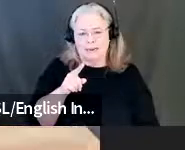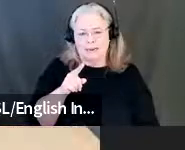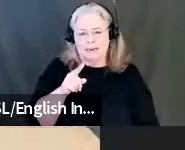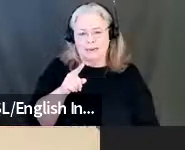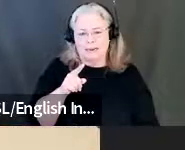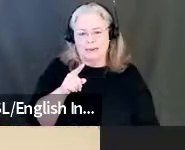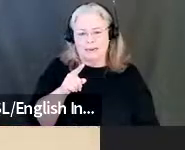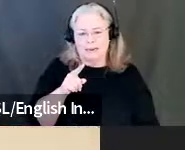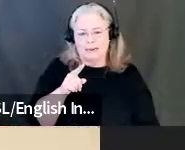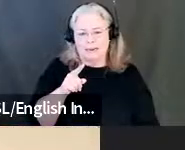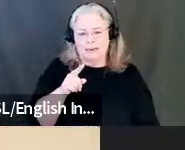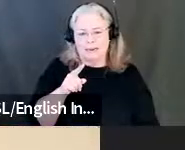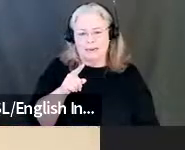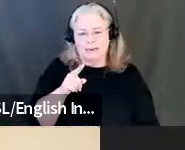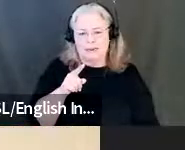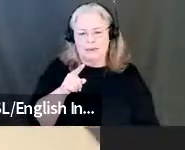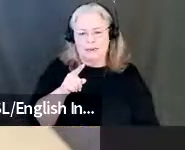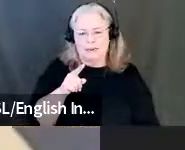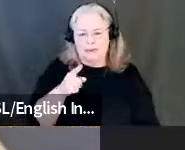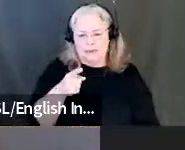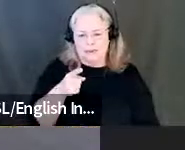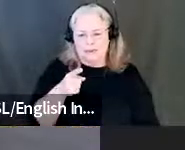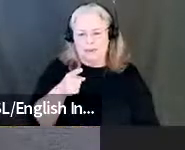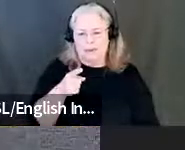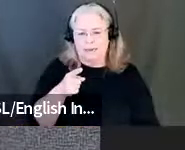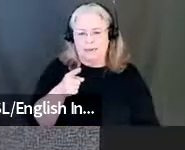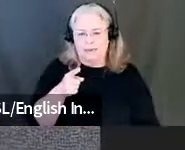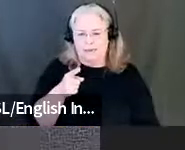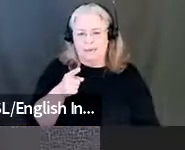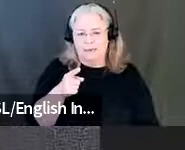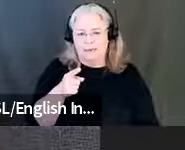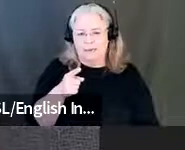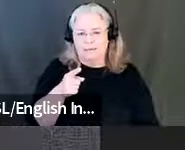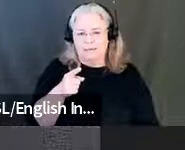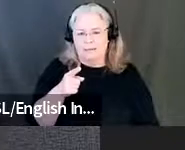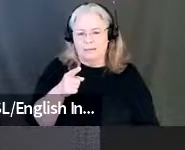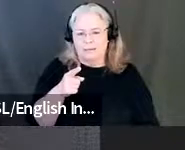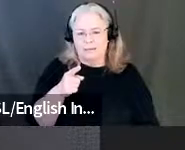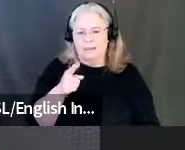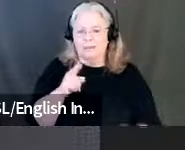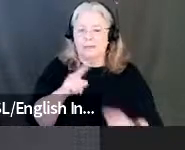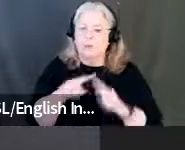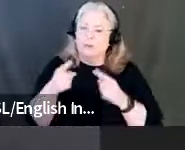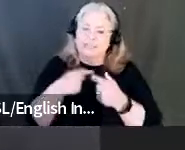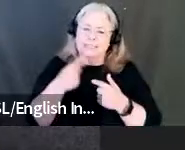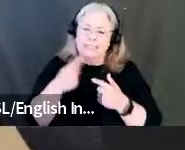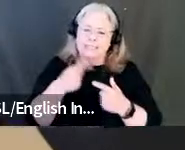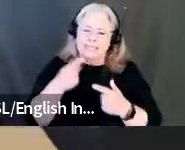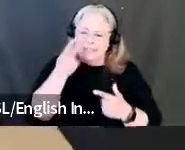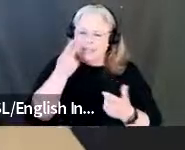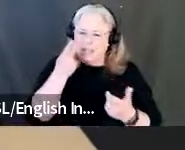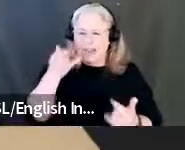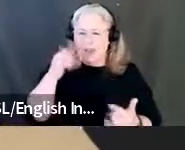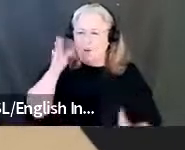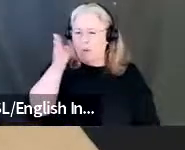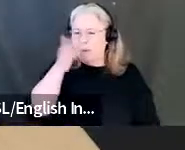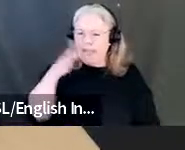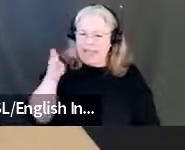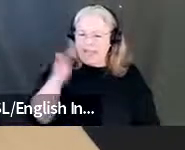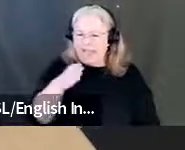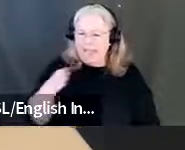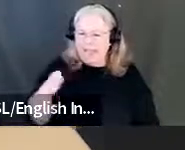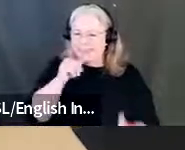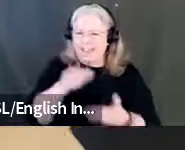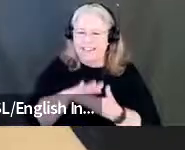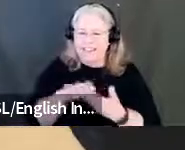and then hooking that in. And then I'm grabbing up here and sliding. But sometimes, see how this is all wavy?